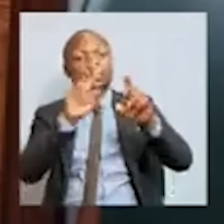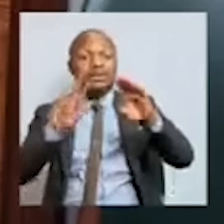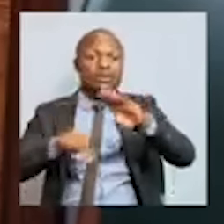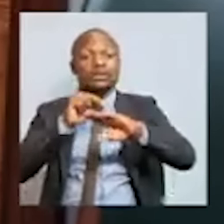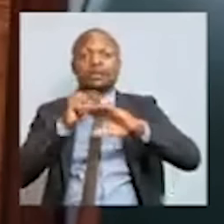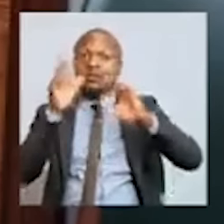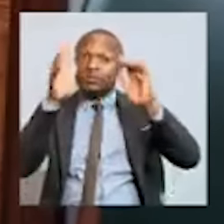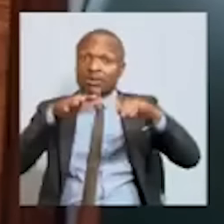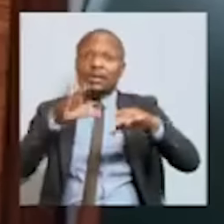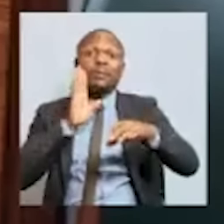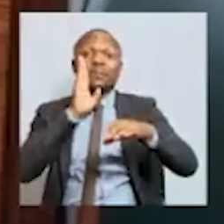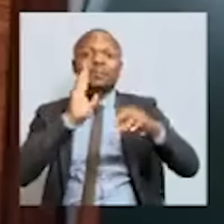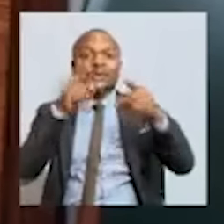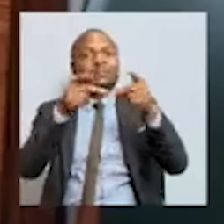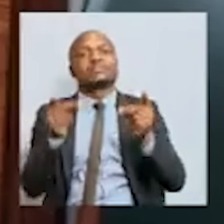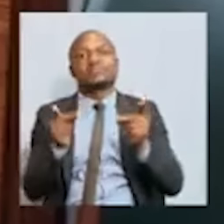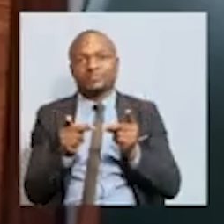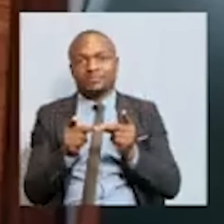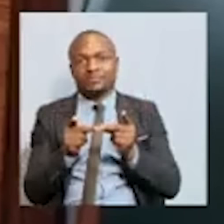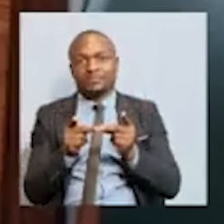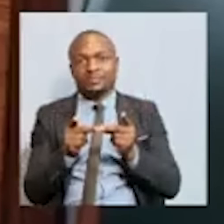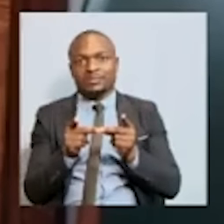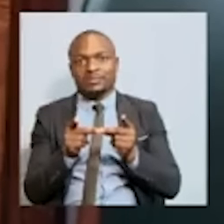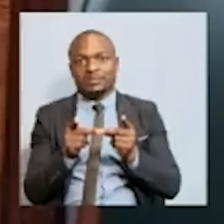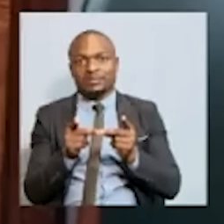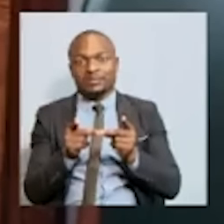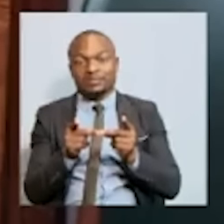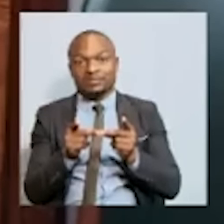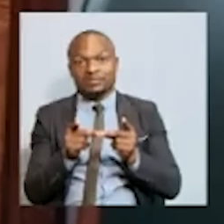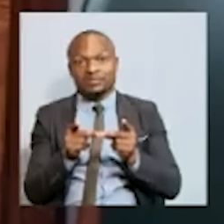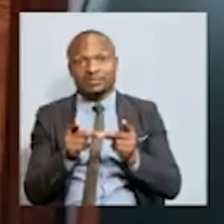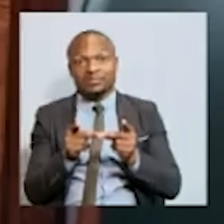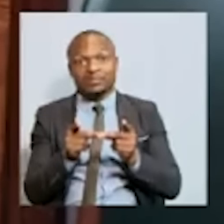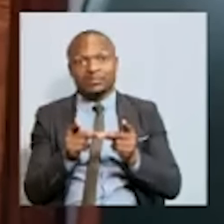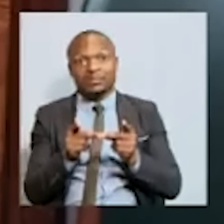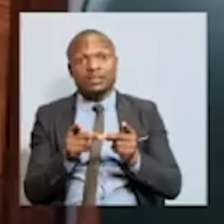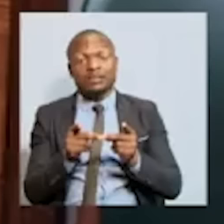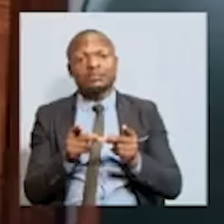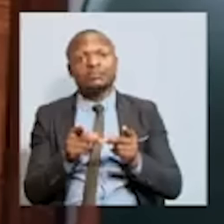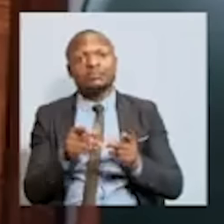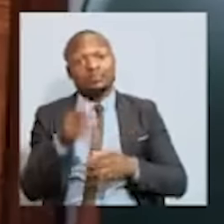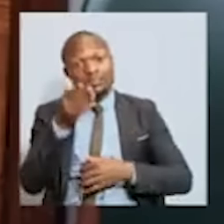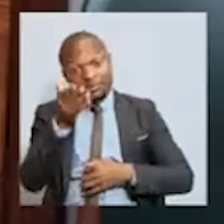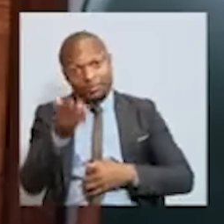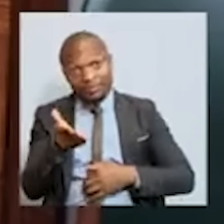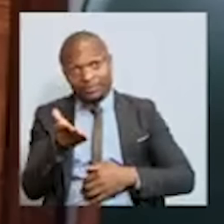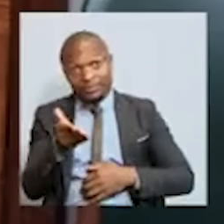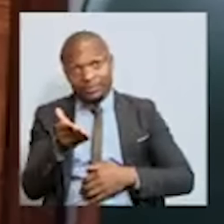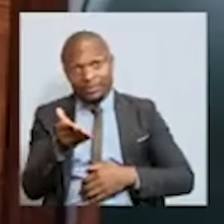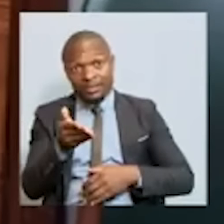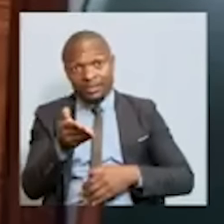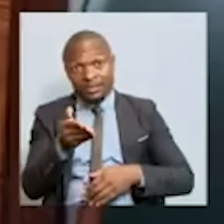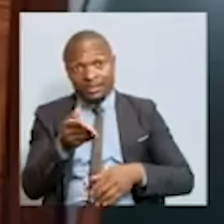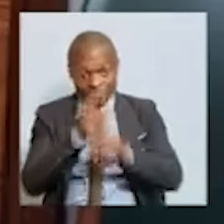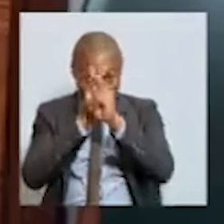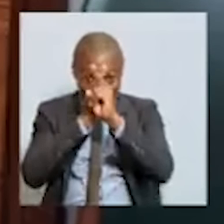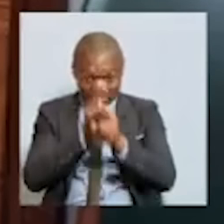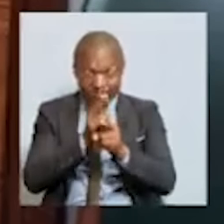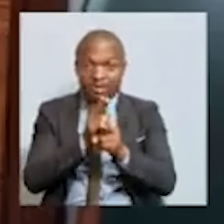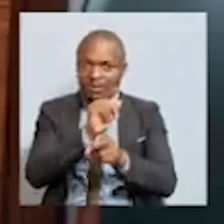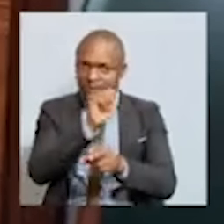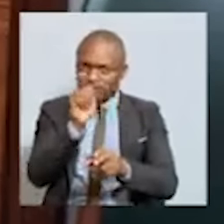Assembly bar, an altercation ensued where Mr. Munir Zulu